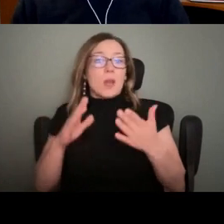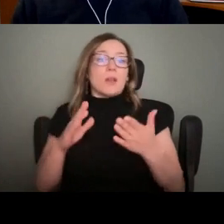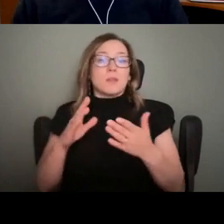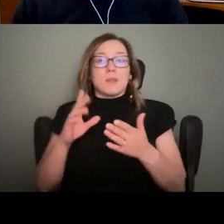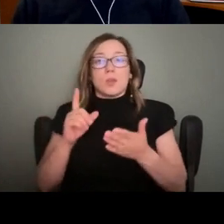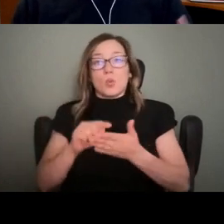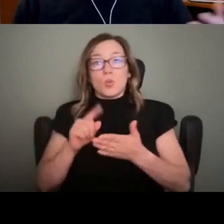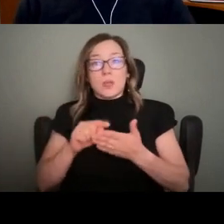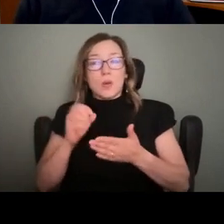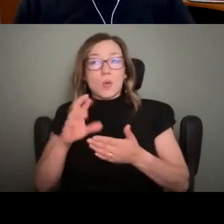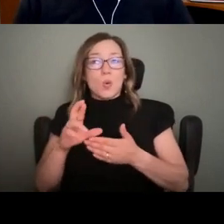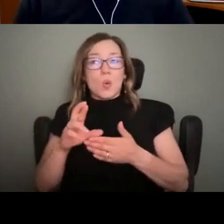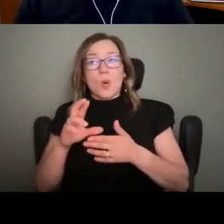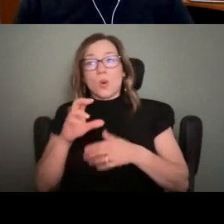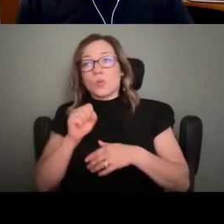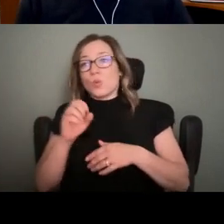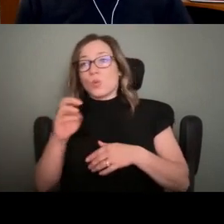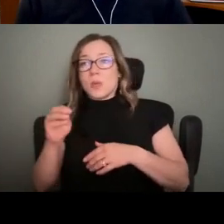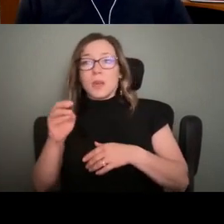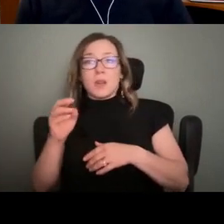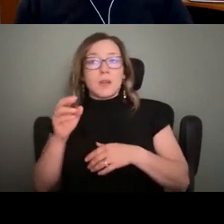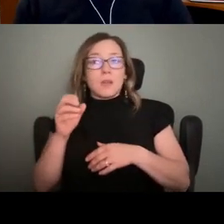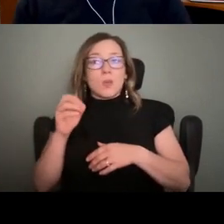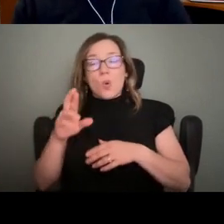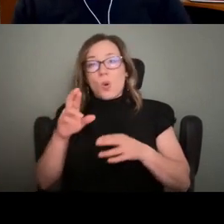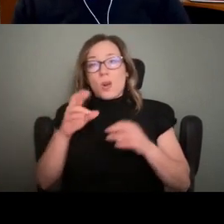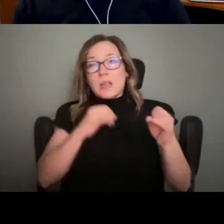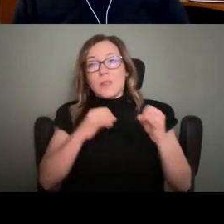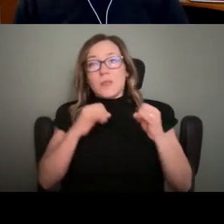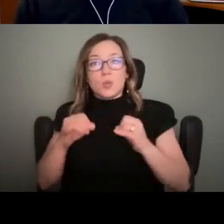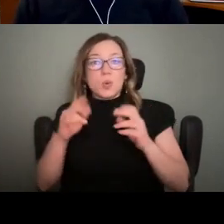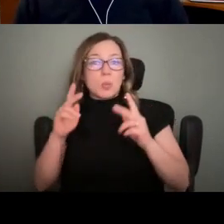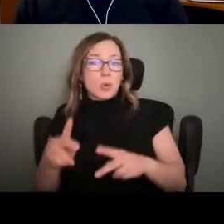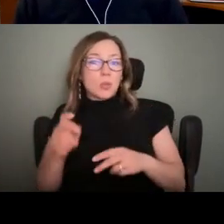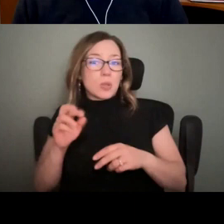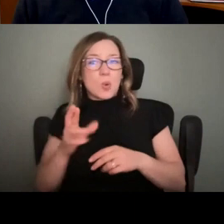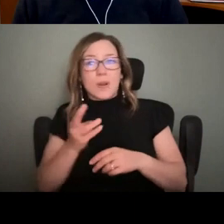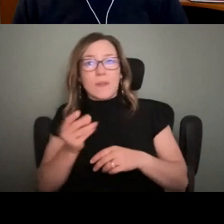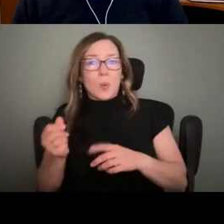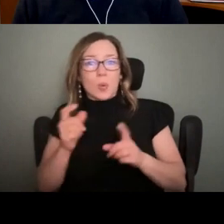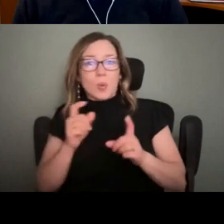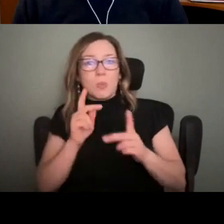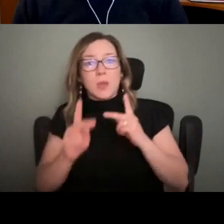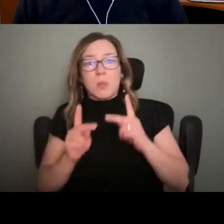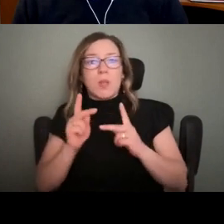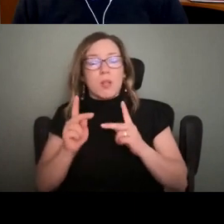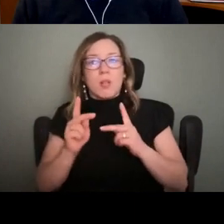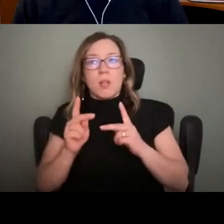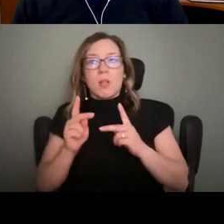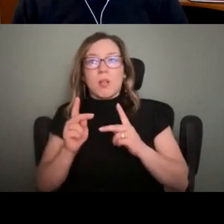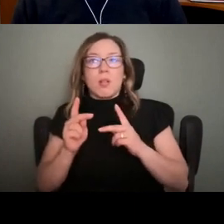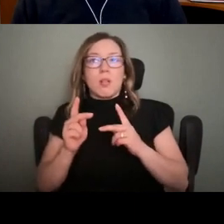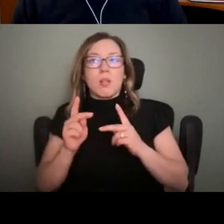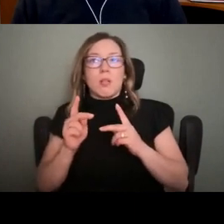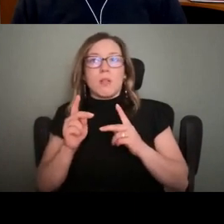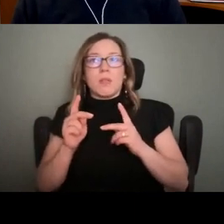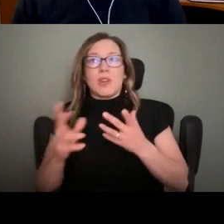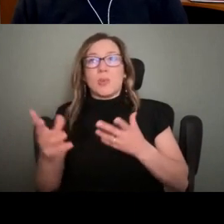the social media or through an individual person or a couple of people that need to be